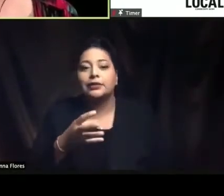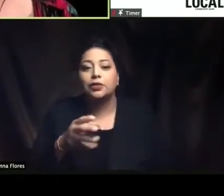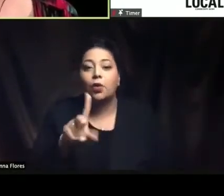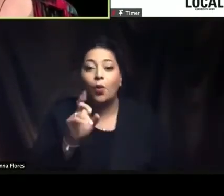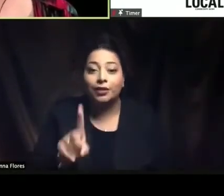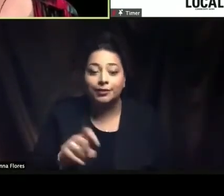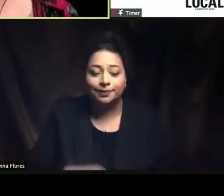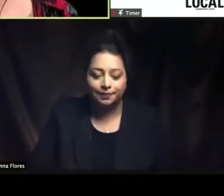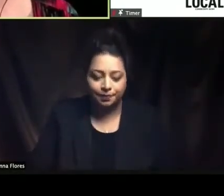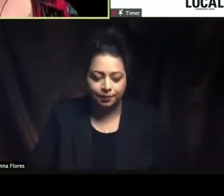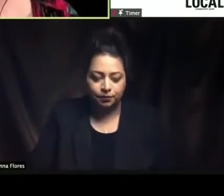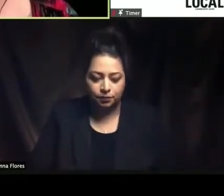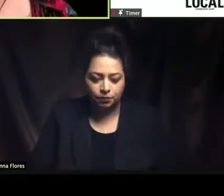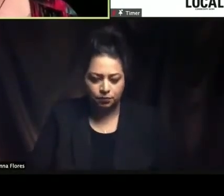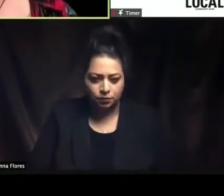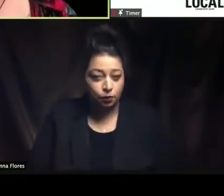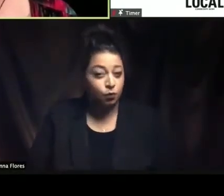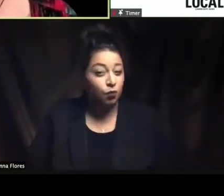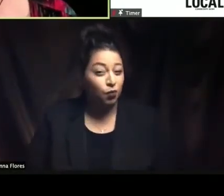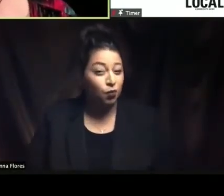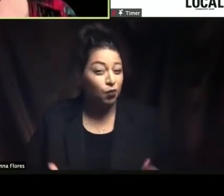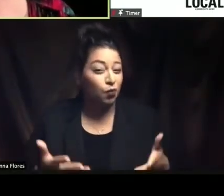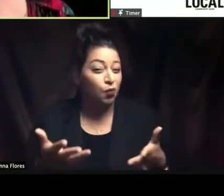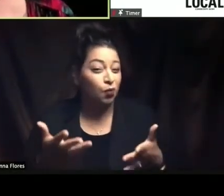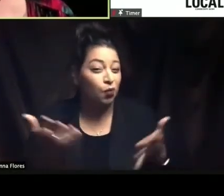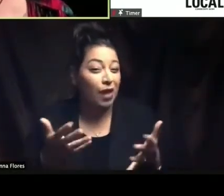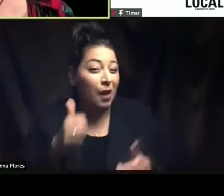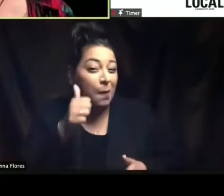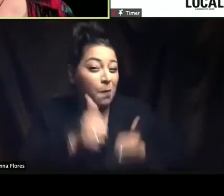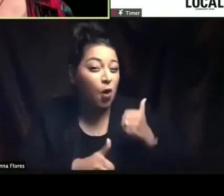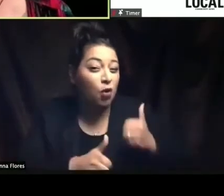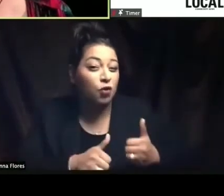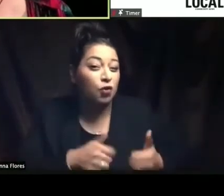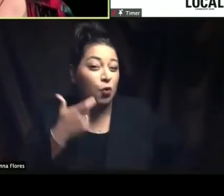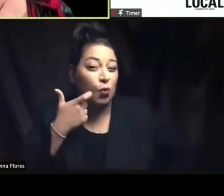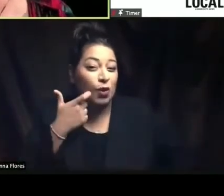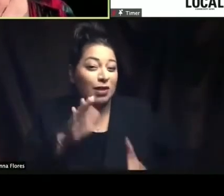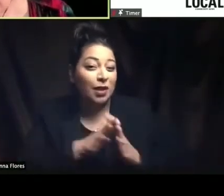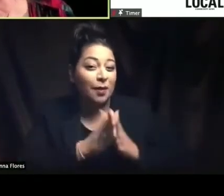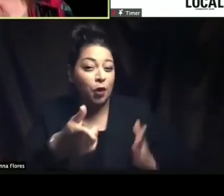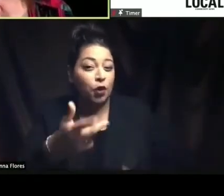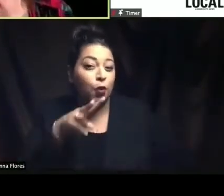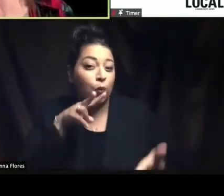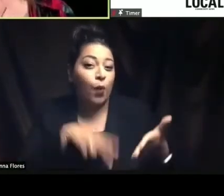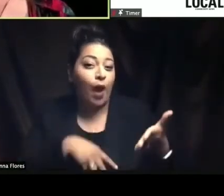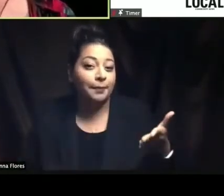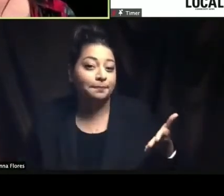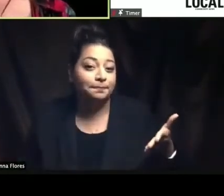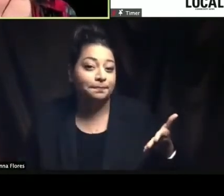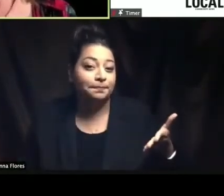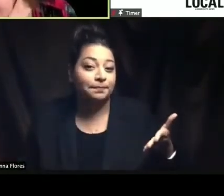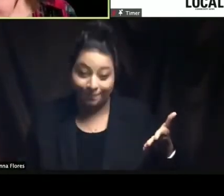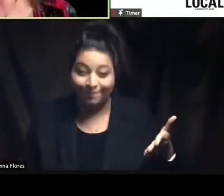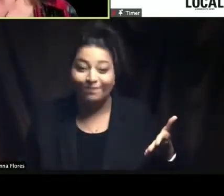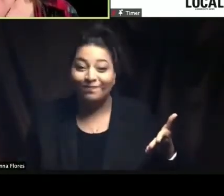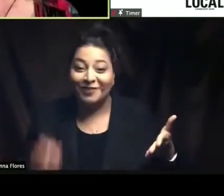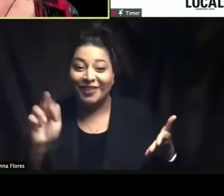is, what is the most recent book you have read? Okay.